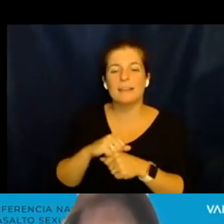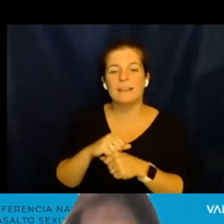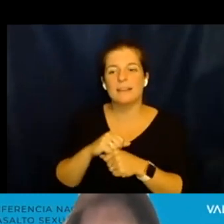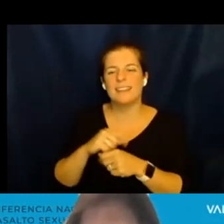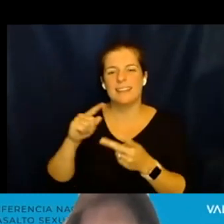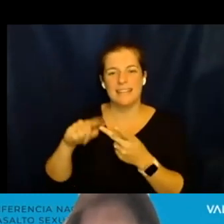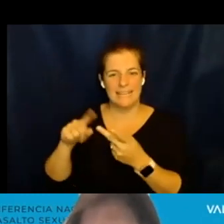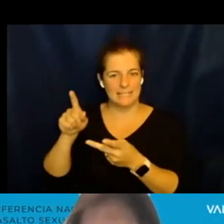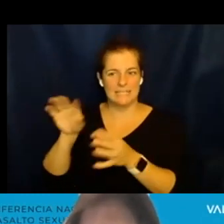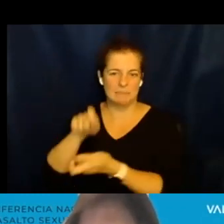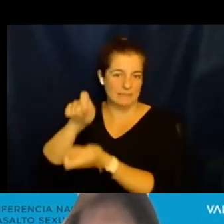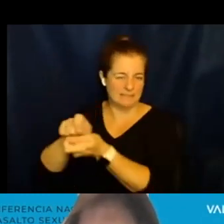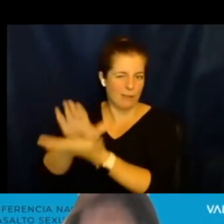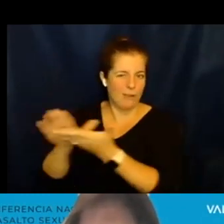Forward.